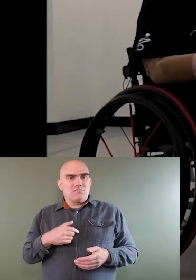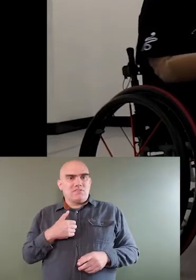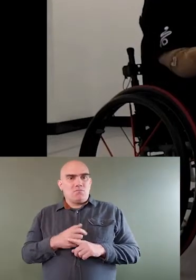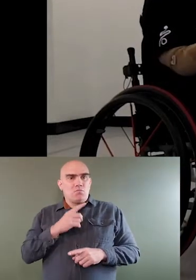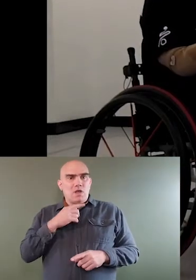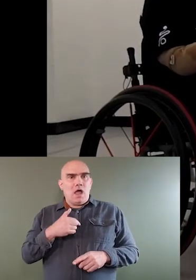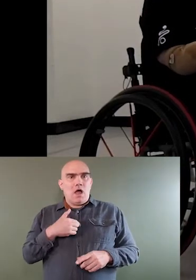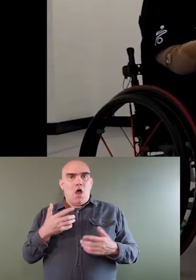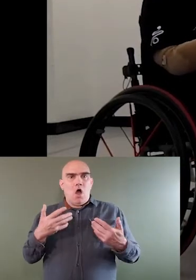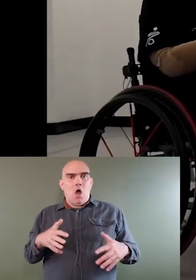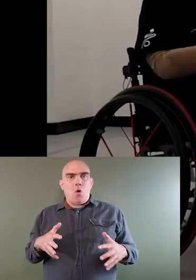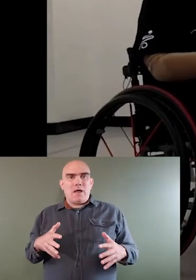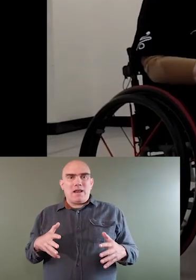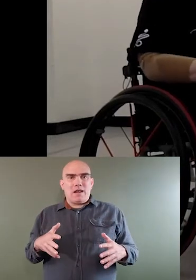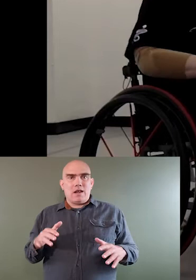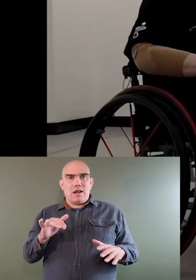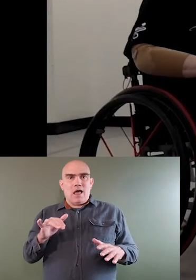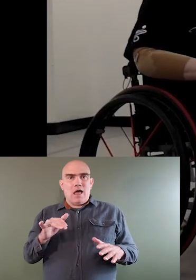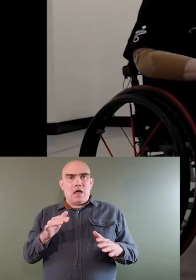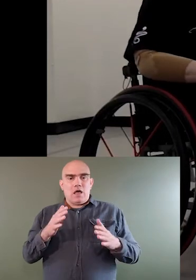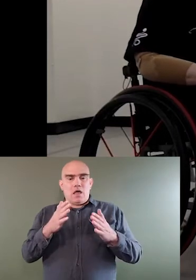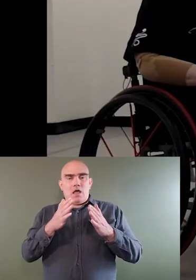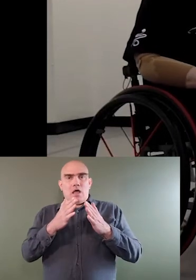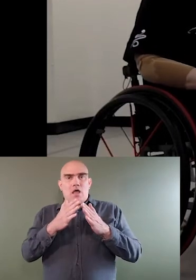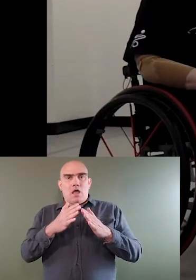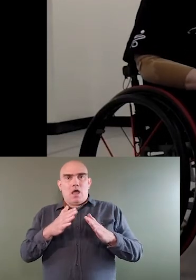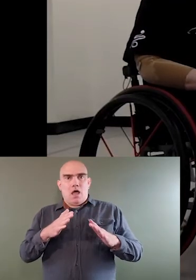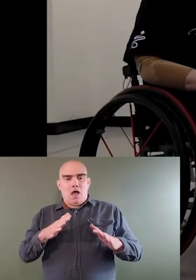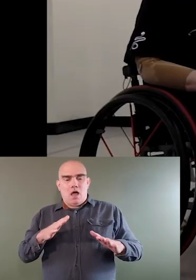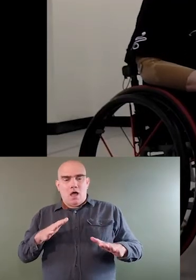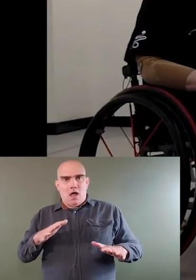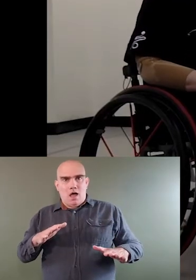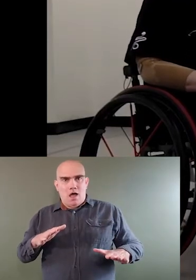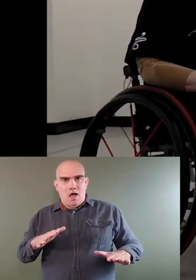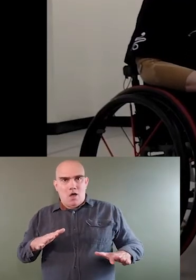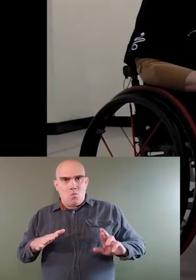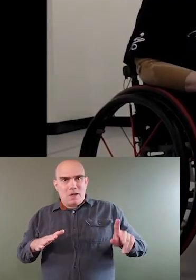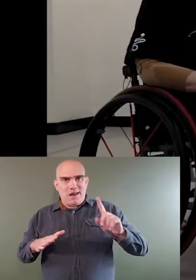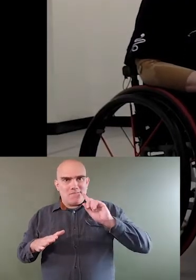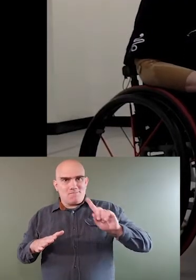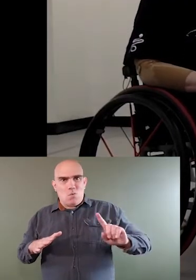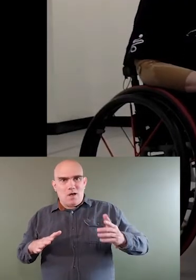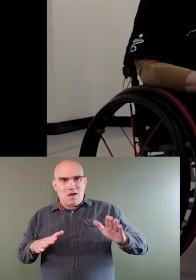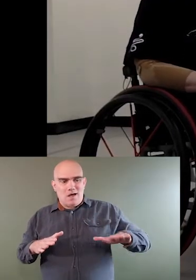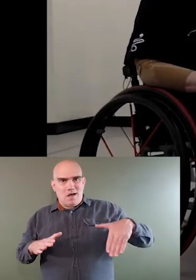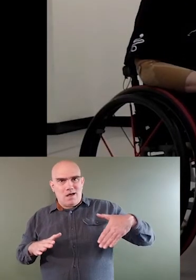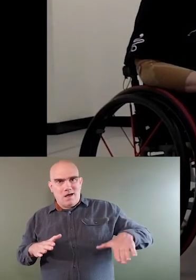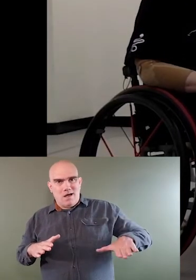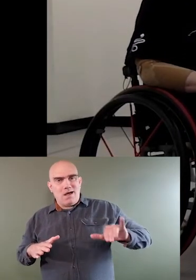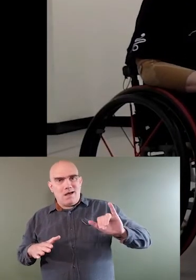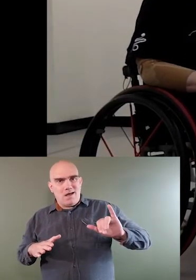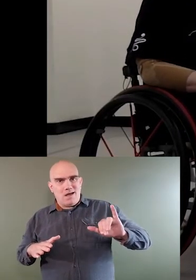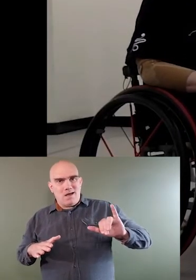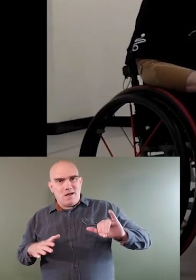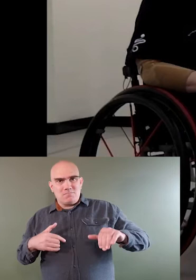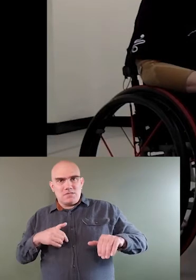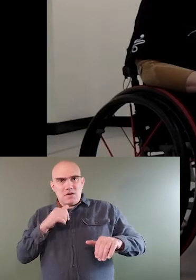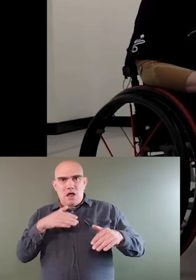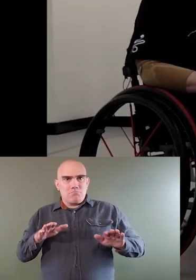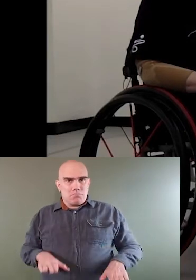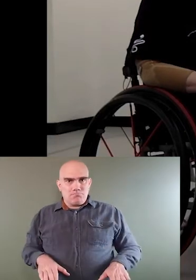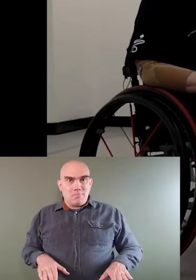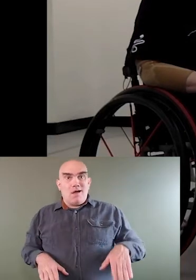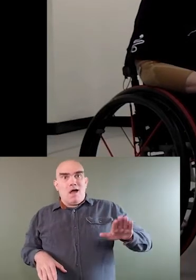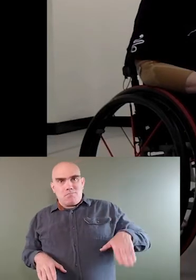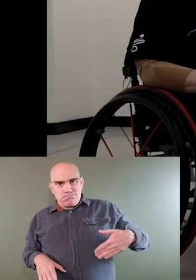clap, I prepare up in the air already to go for the brush. This is definitely a pat down for